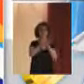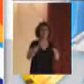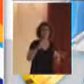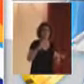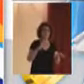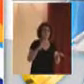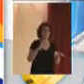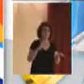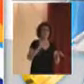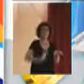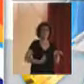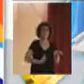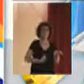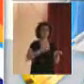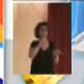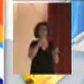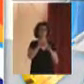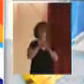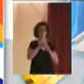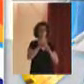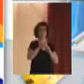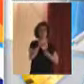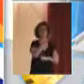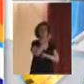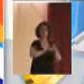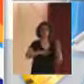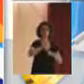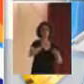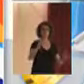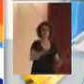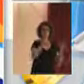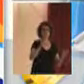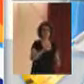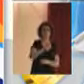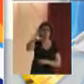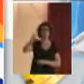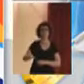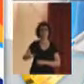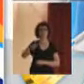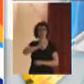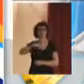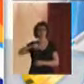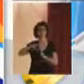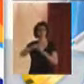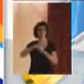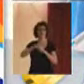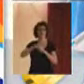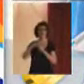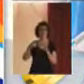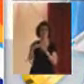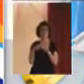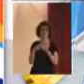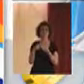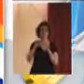of pressure, most population have a slight deficiency, and the person here has a